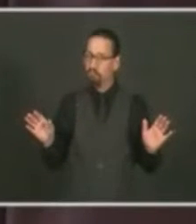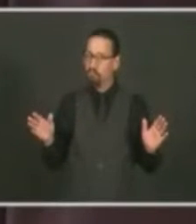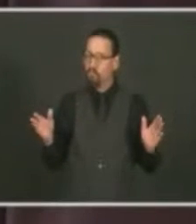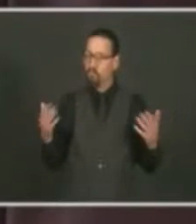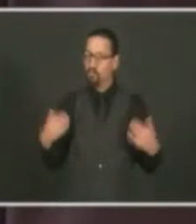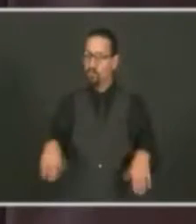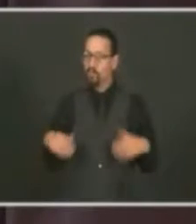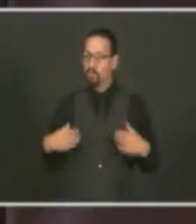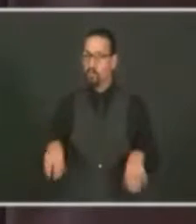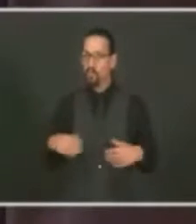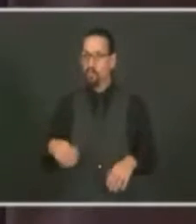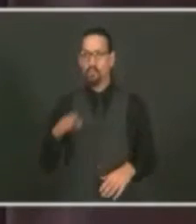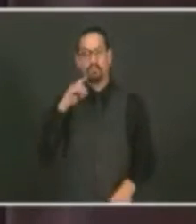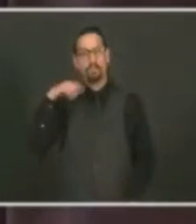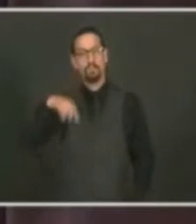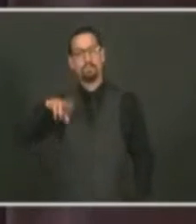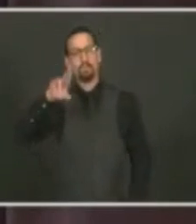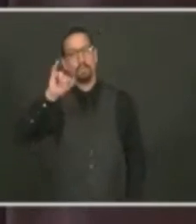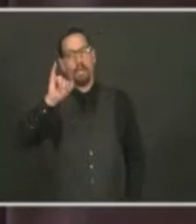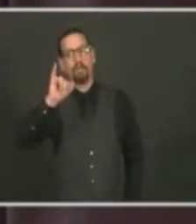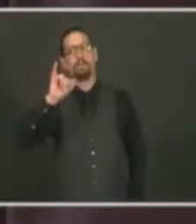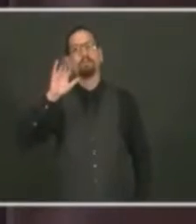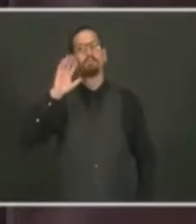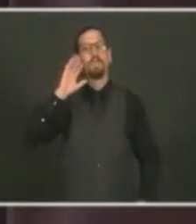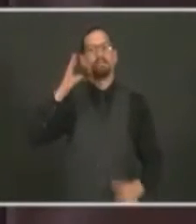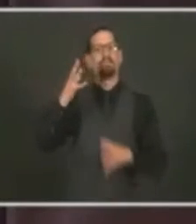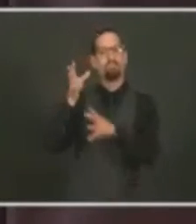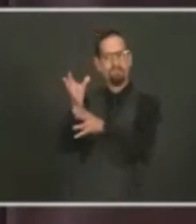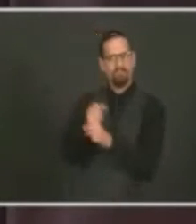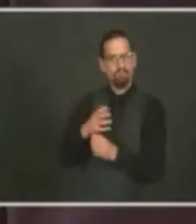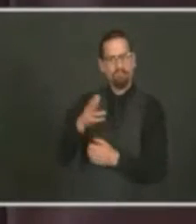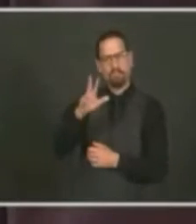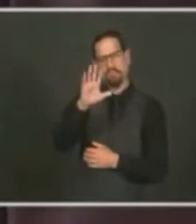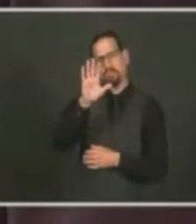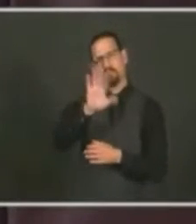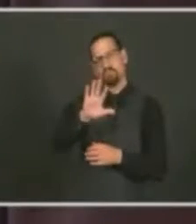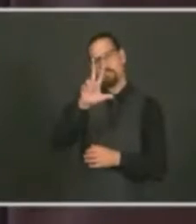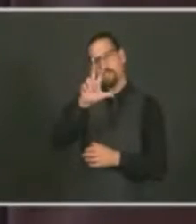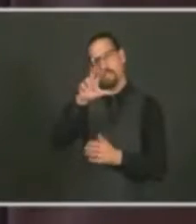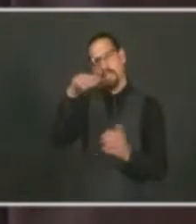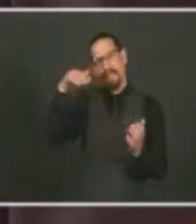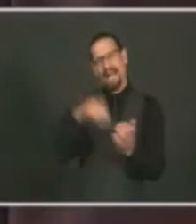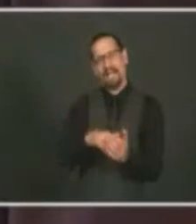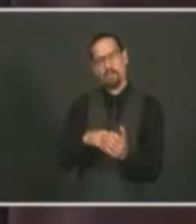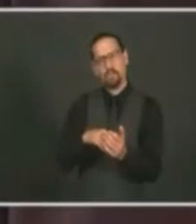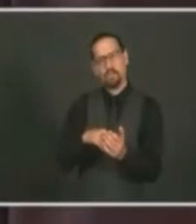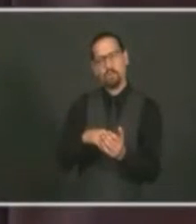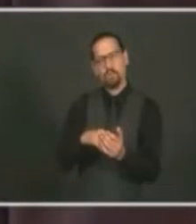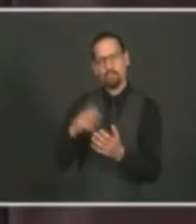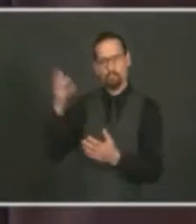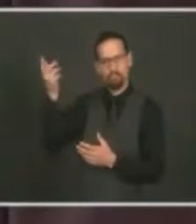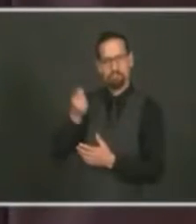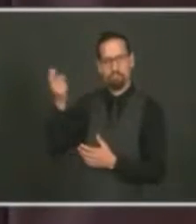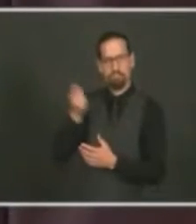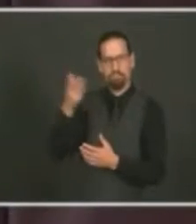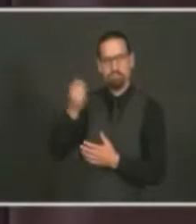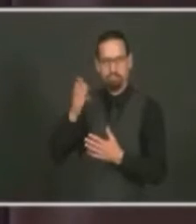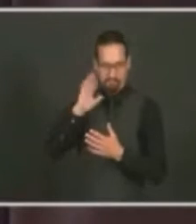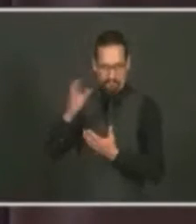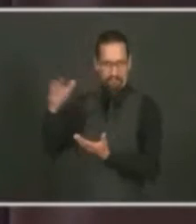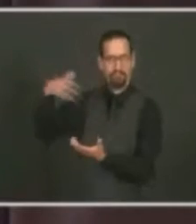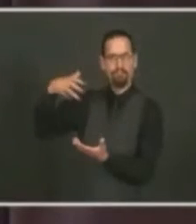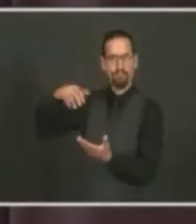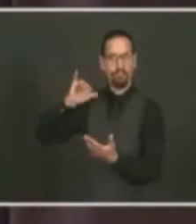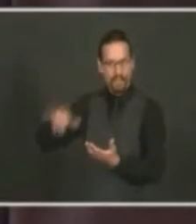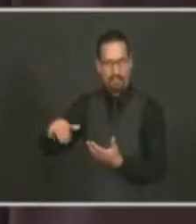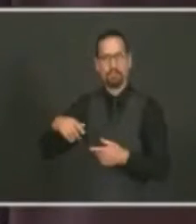is over 300,000 of these tests between now and the end of the year. So we're going to be getting more